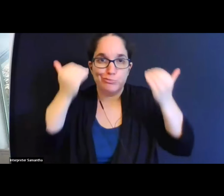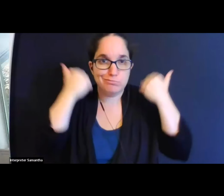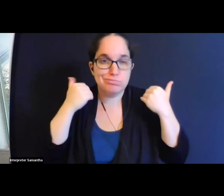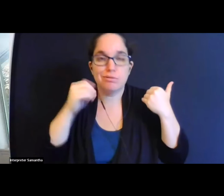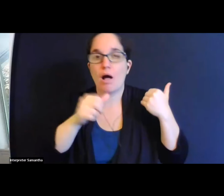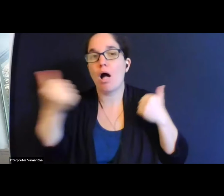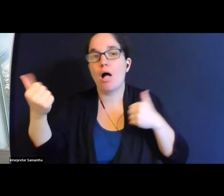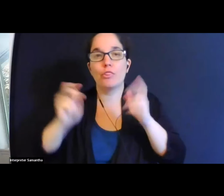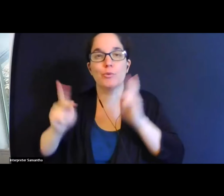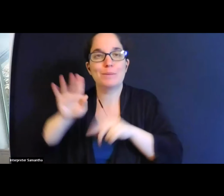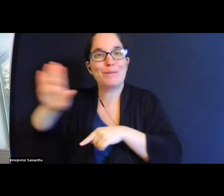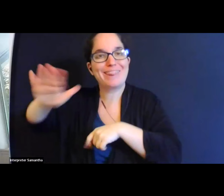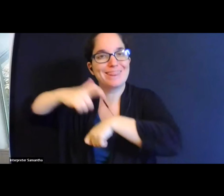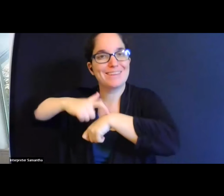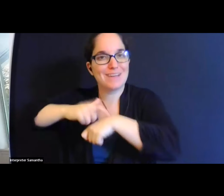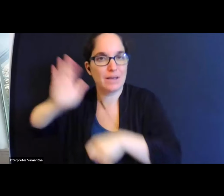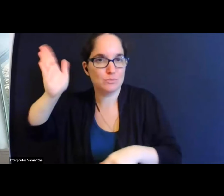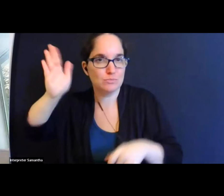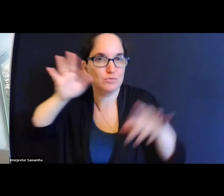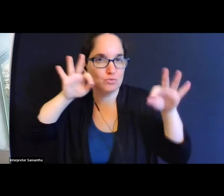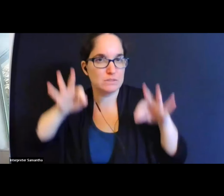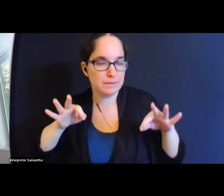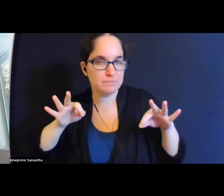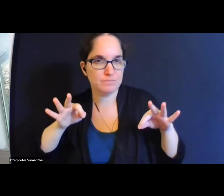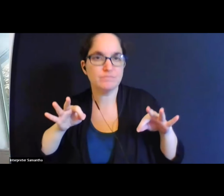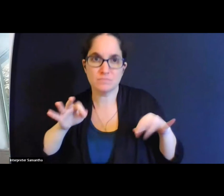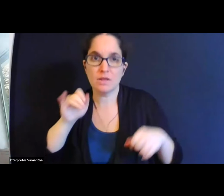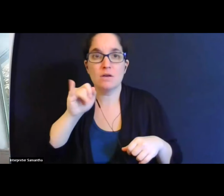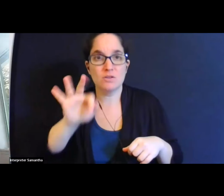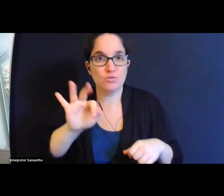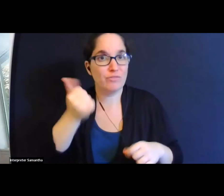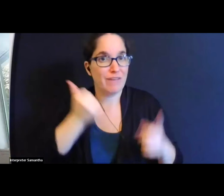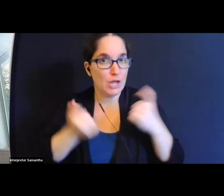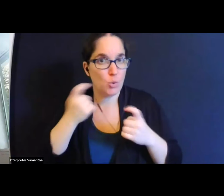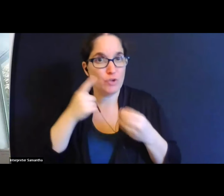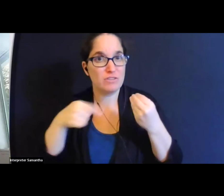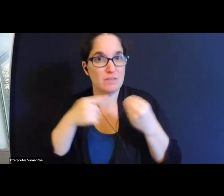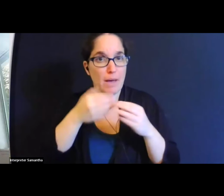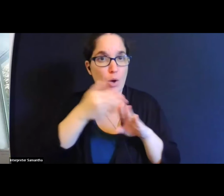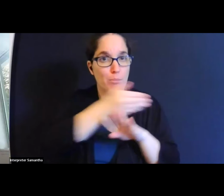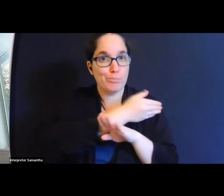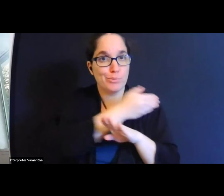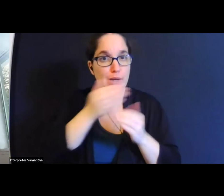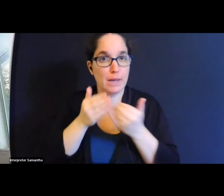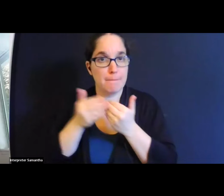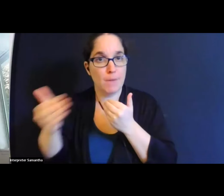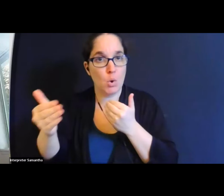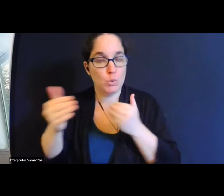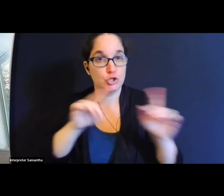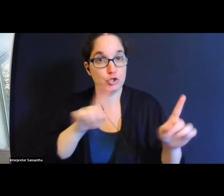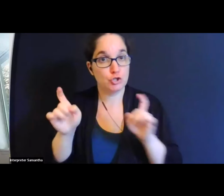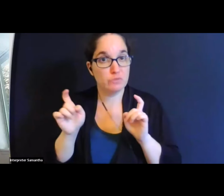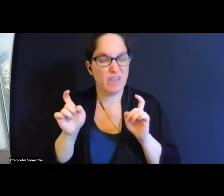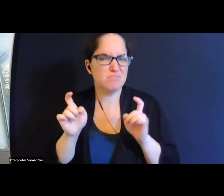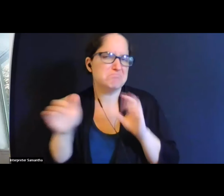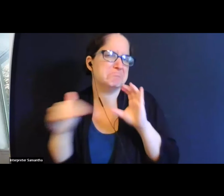and Kim's time on that. So, so please do email me. The other thing is, we can always